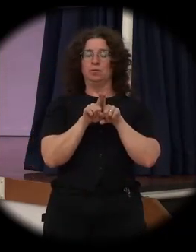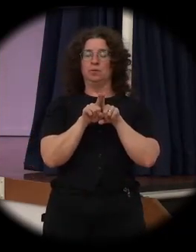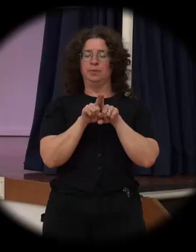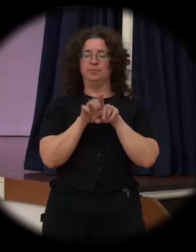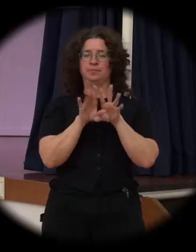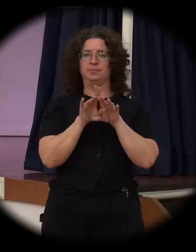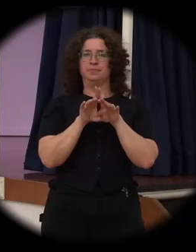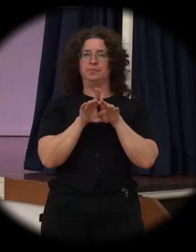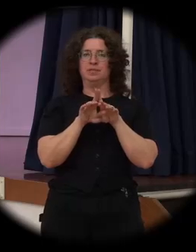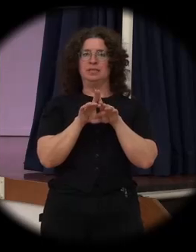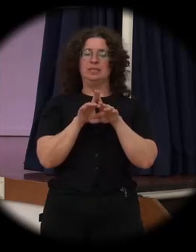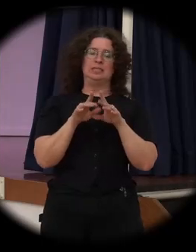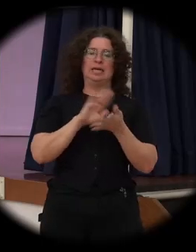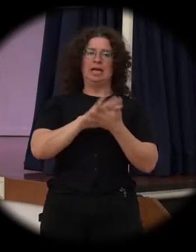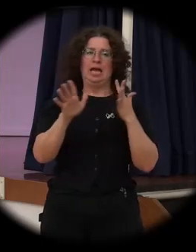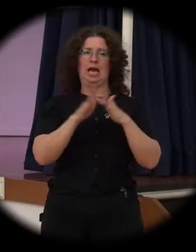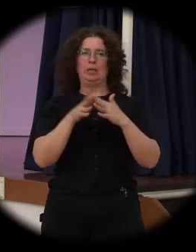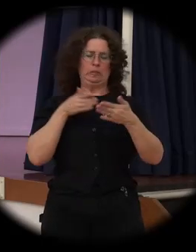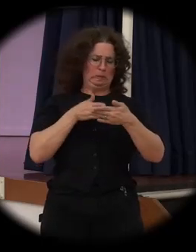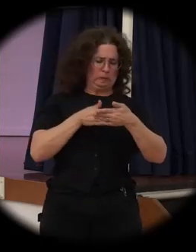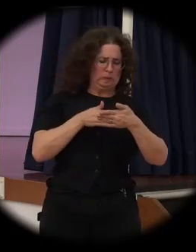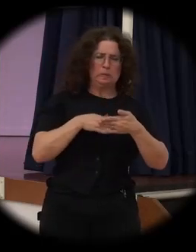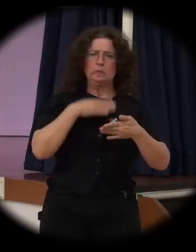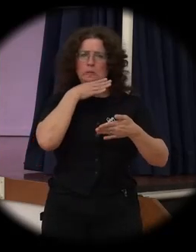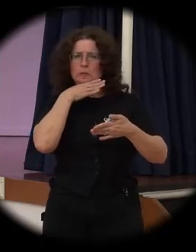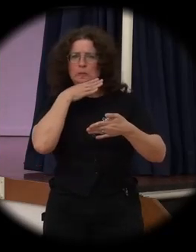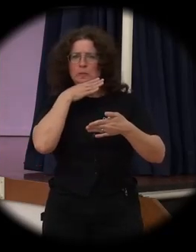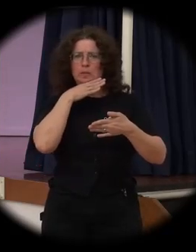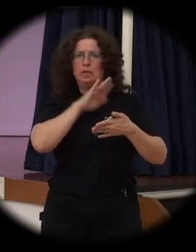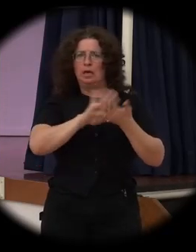kind of troubleshooting guides and explanations of some of this stuff.